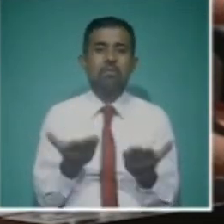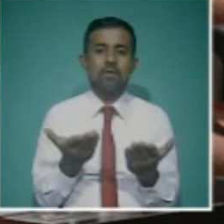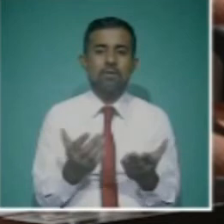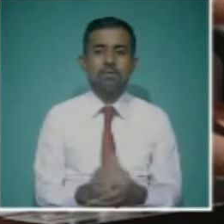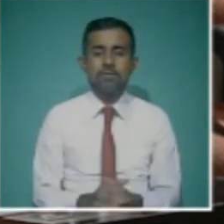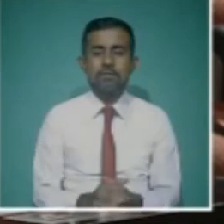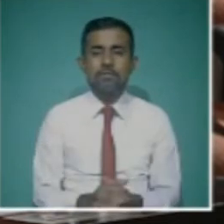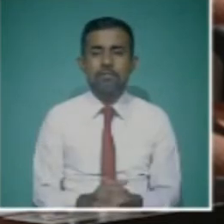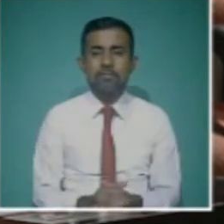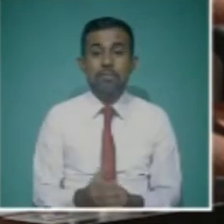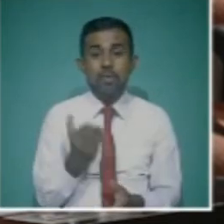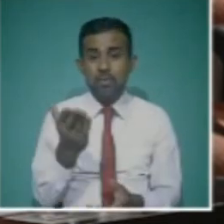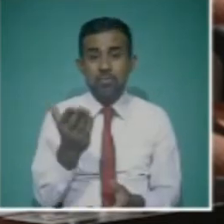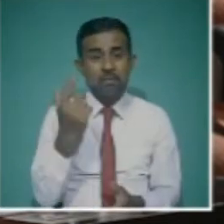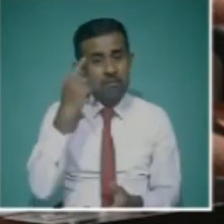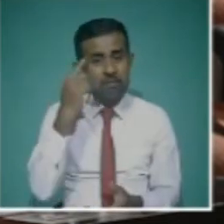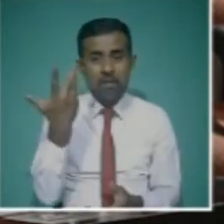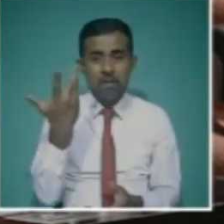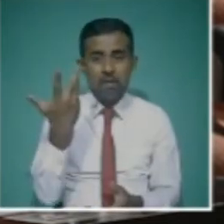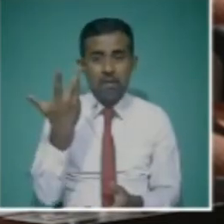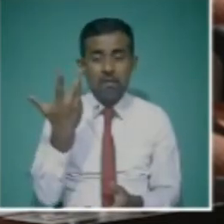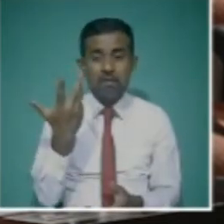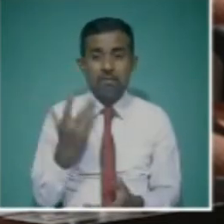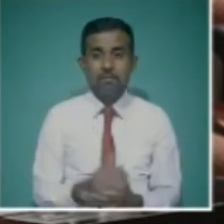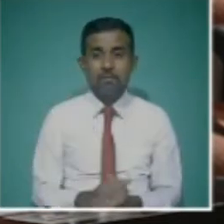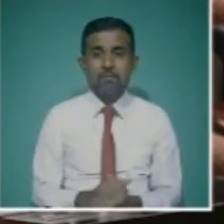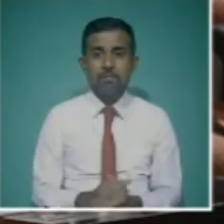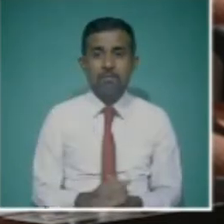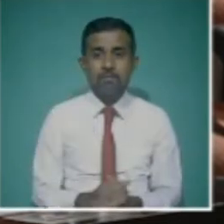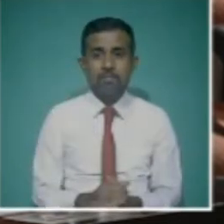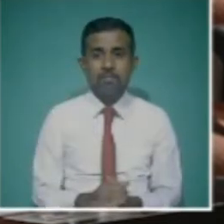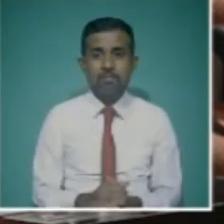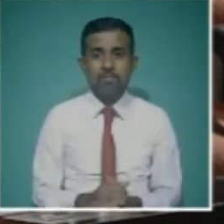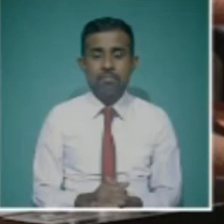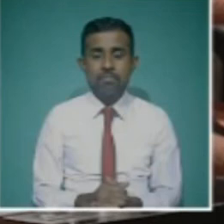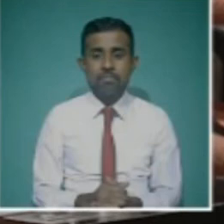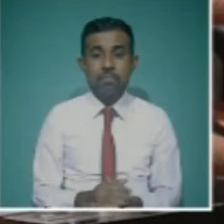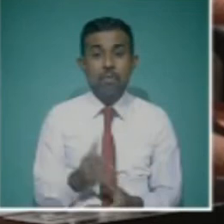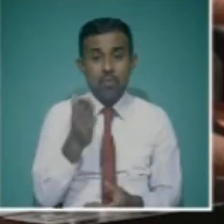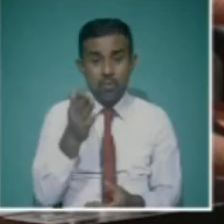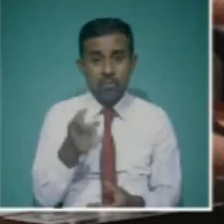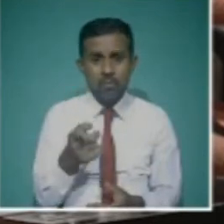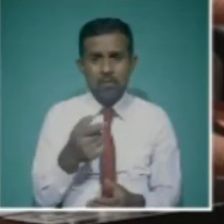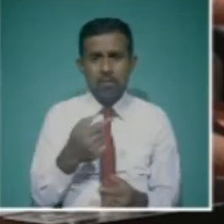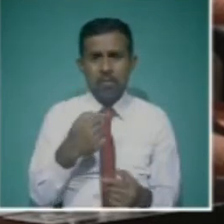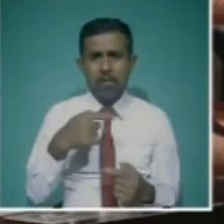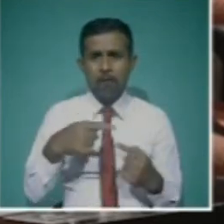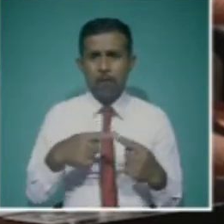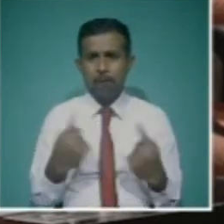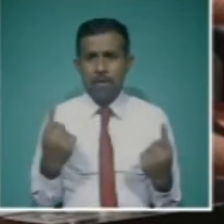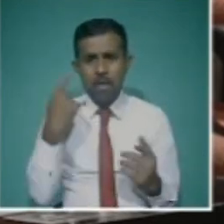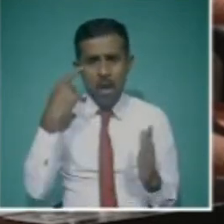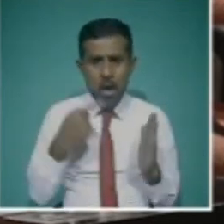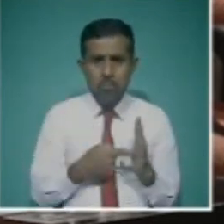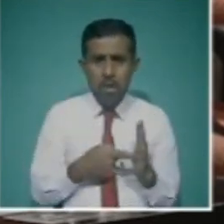your ignorance, or even worse, waste it because you have vested interest. As I said, for the first 75 years of